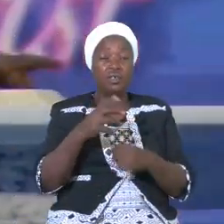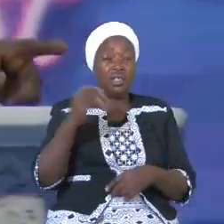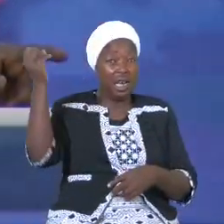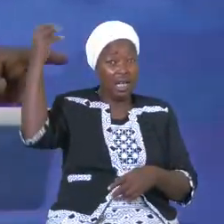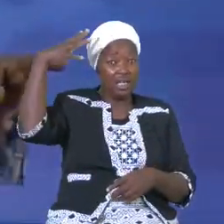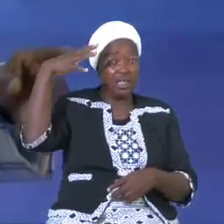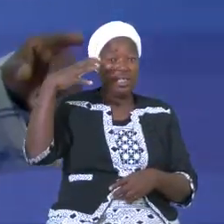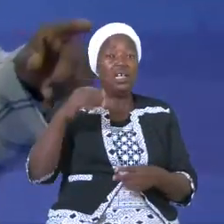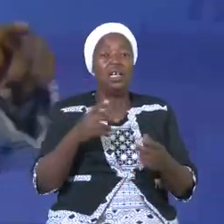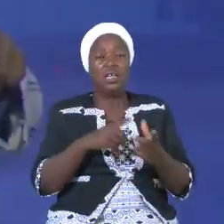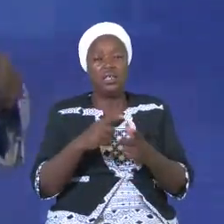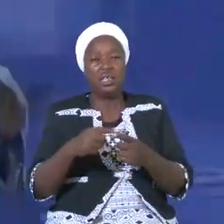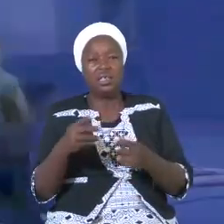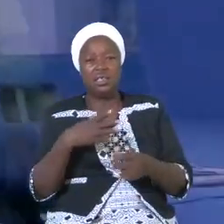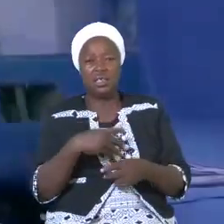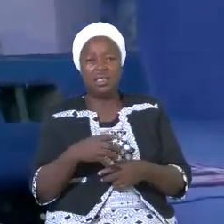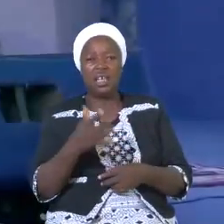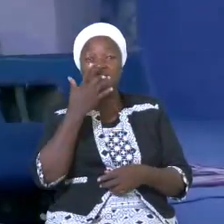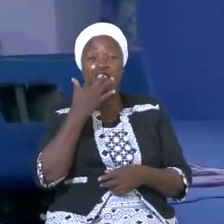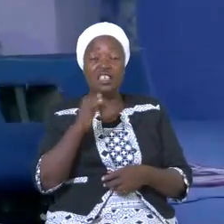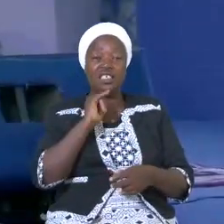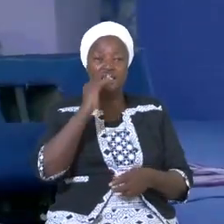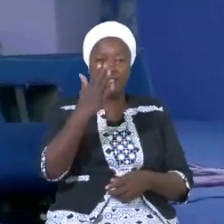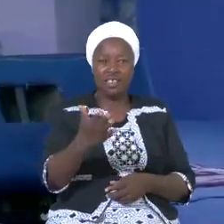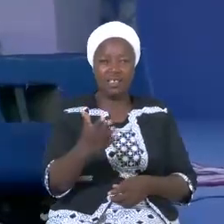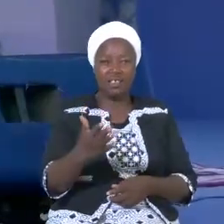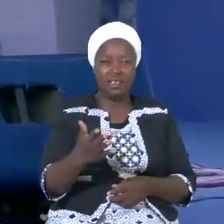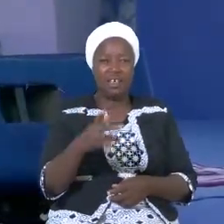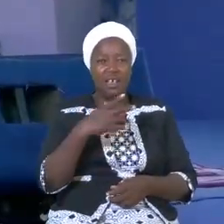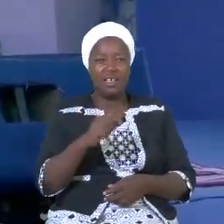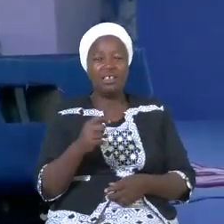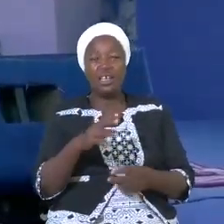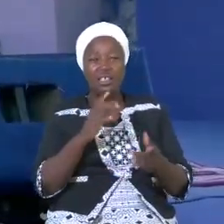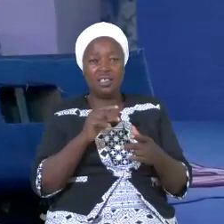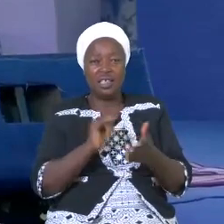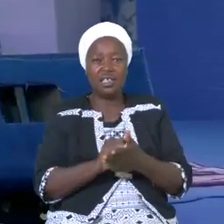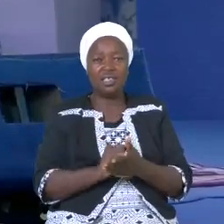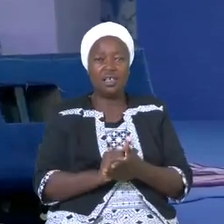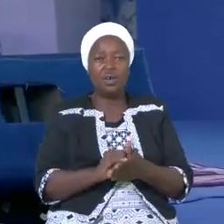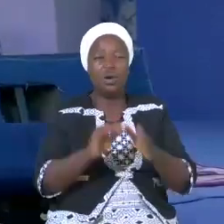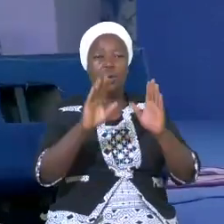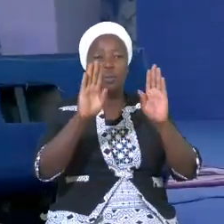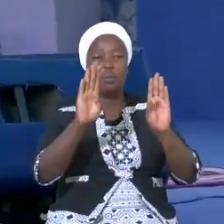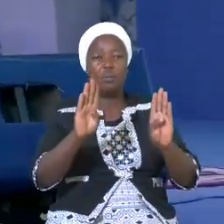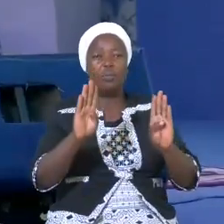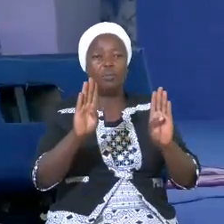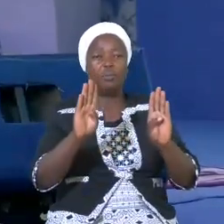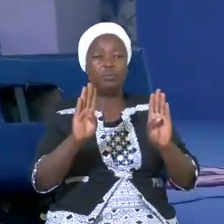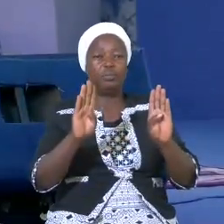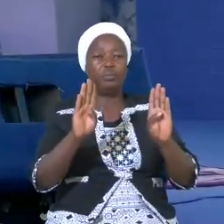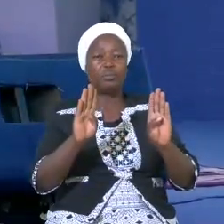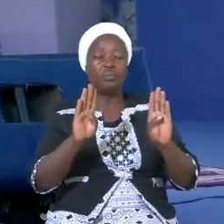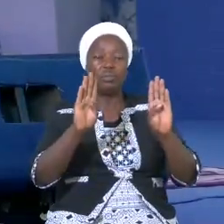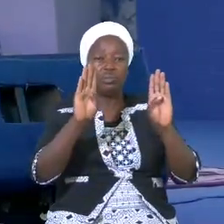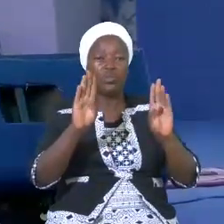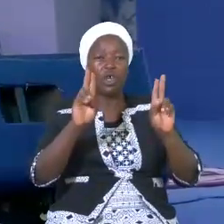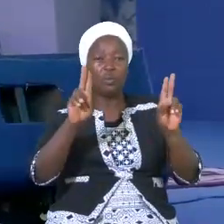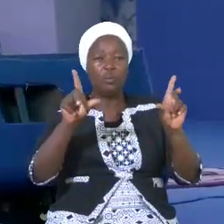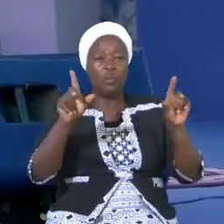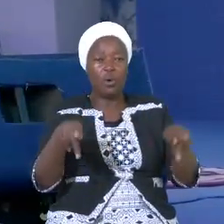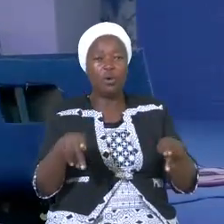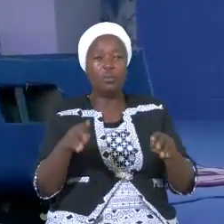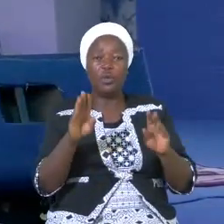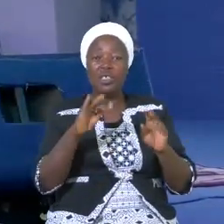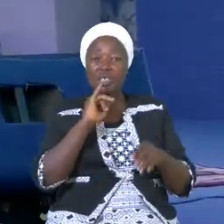is there the bulb is in the socket but then the wire is not connected to the